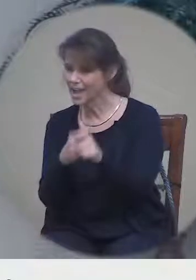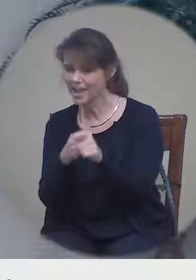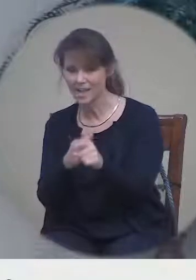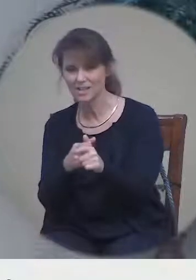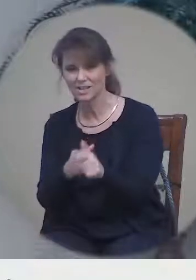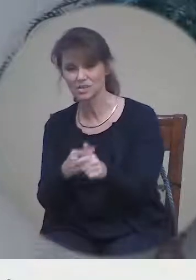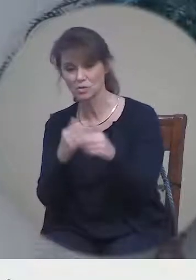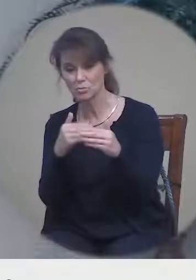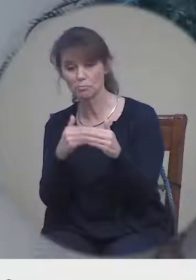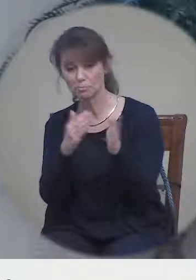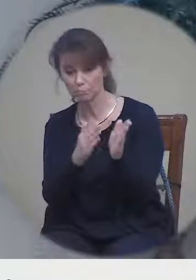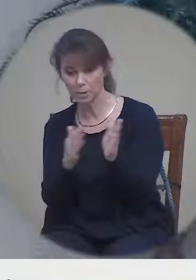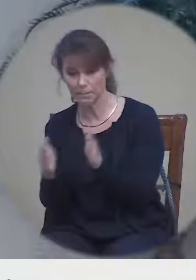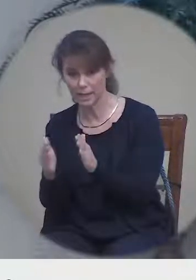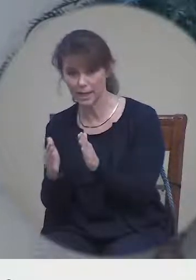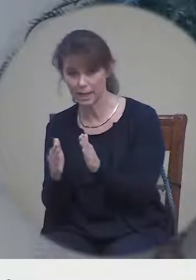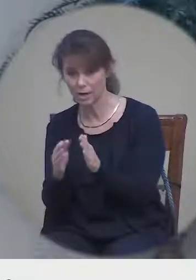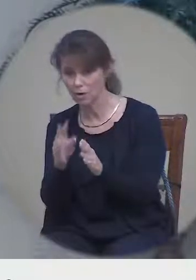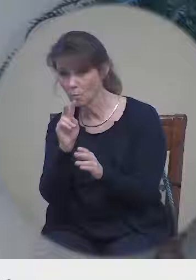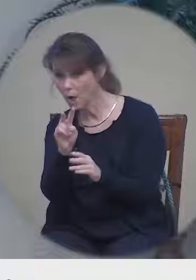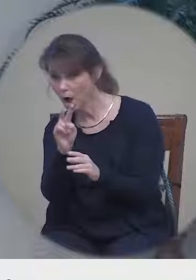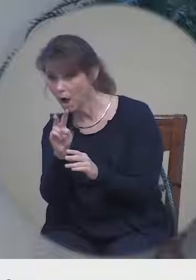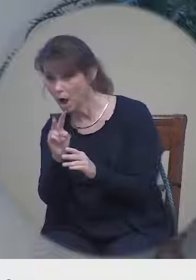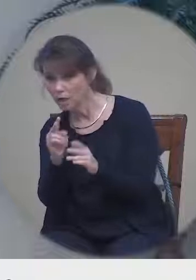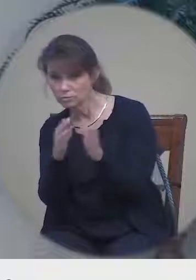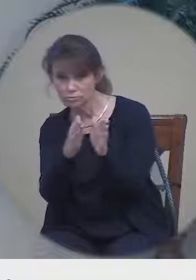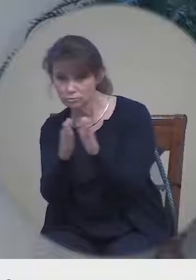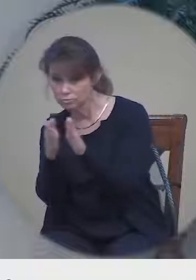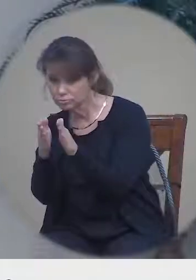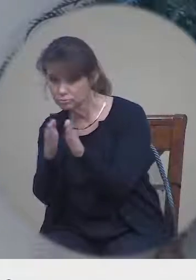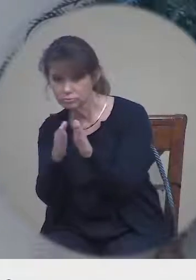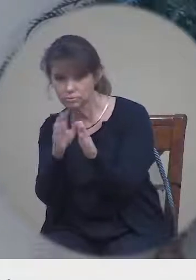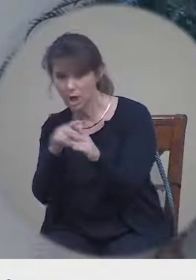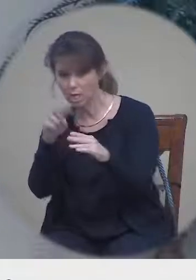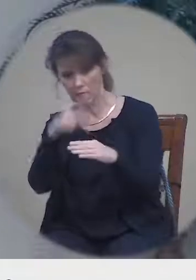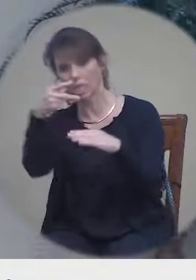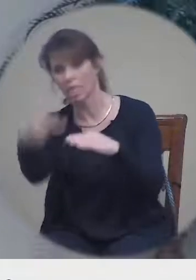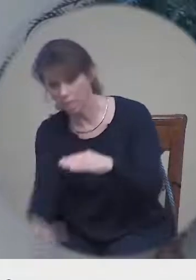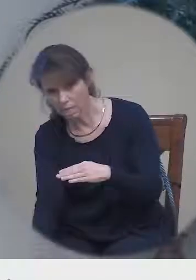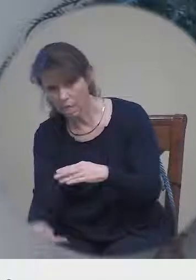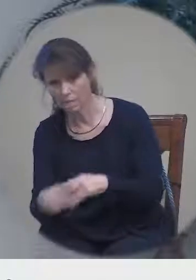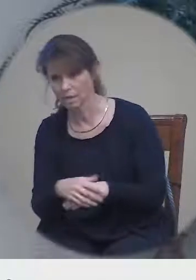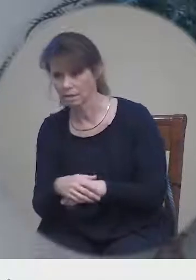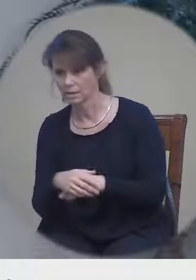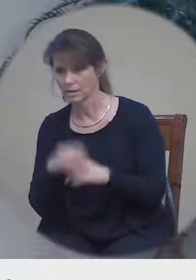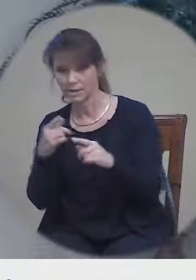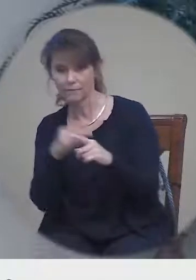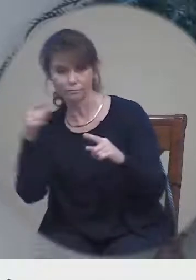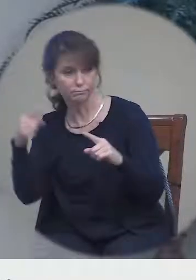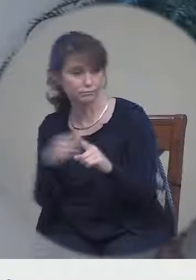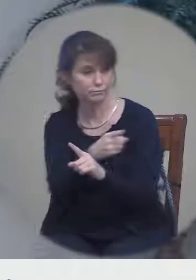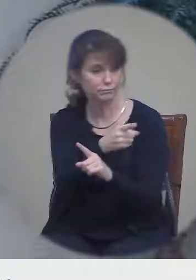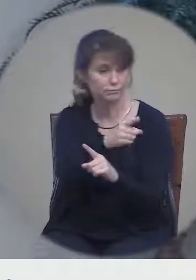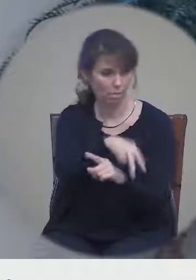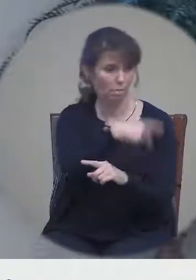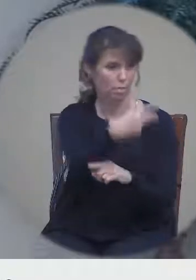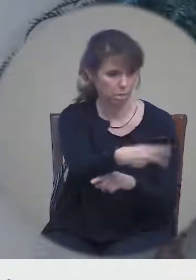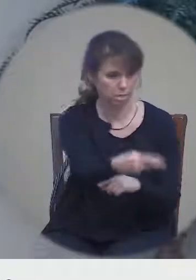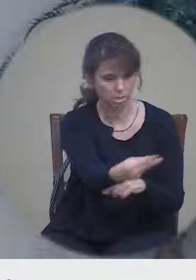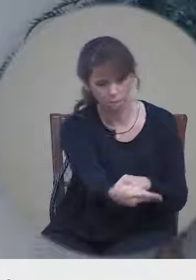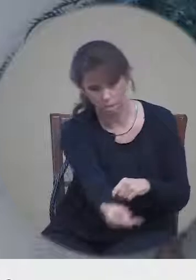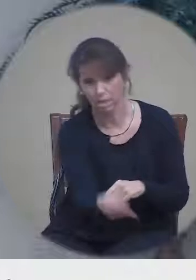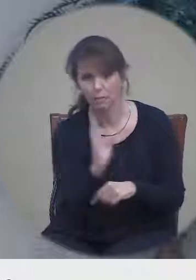the way before you. You want to look for the right path so that you don't stumble, so that you don't injure yourself. So what injuries you